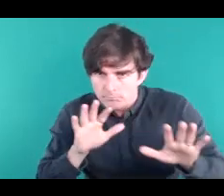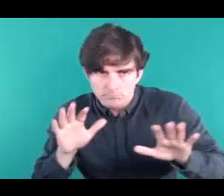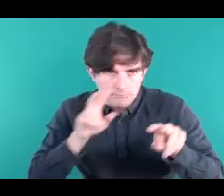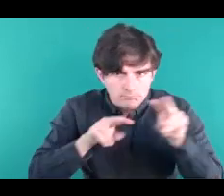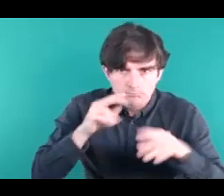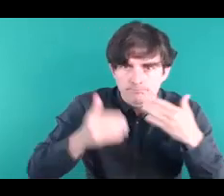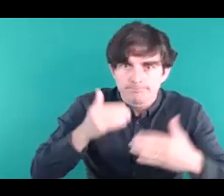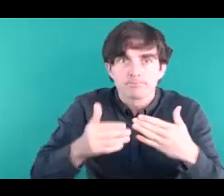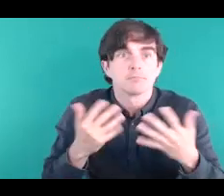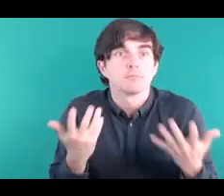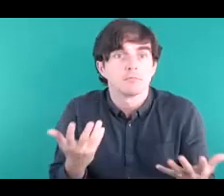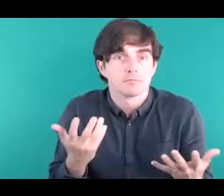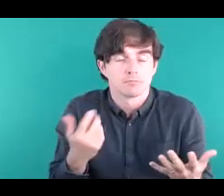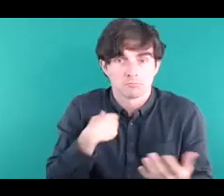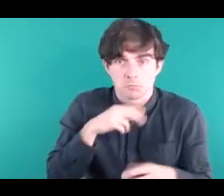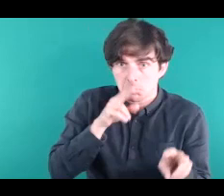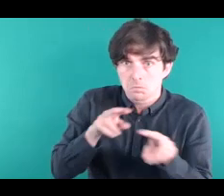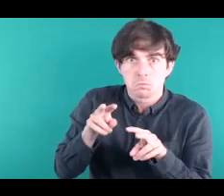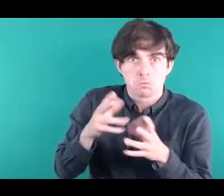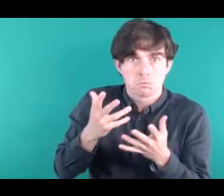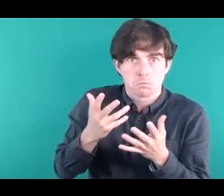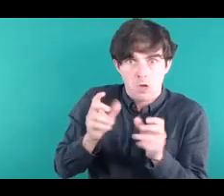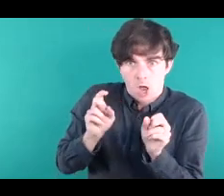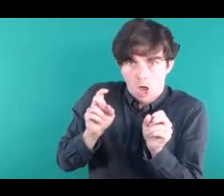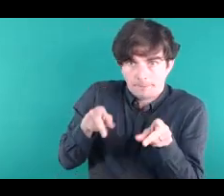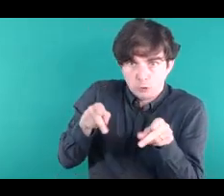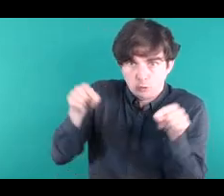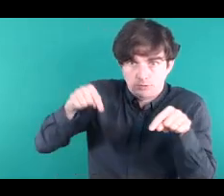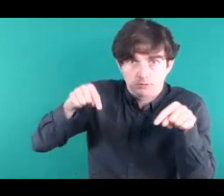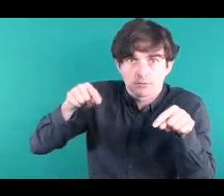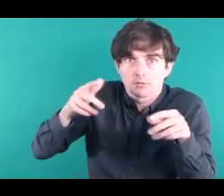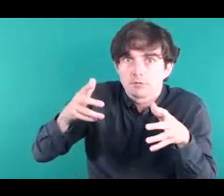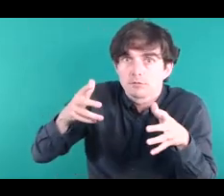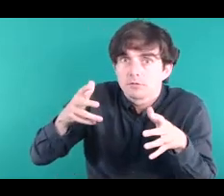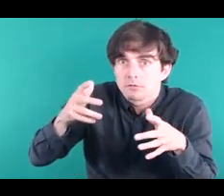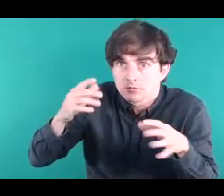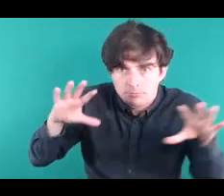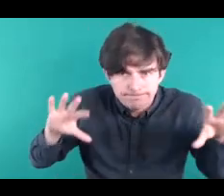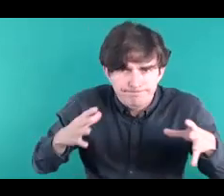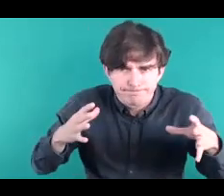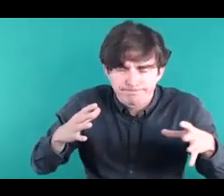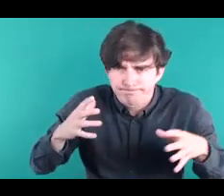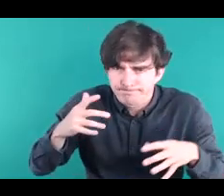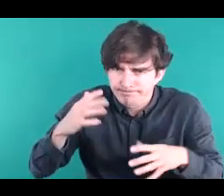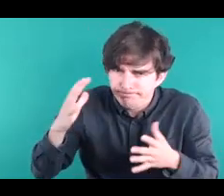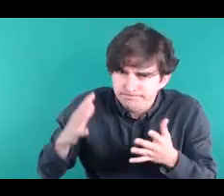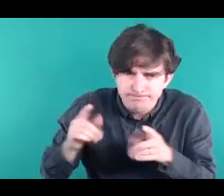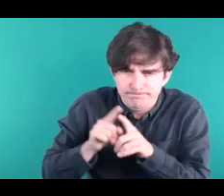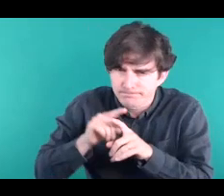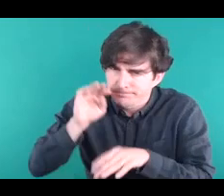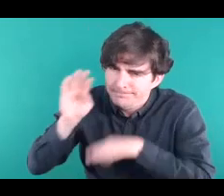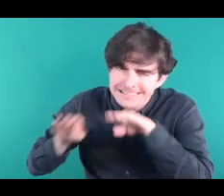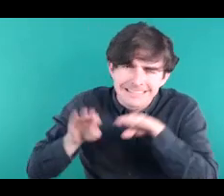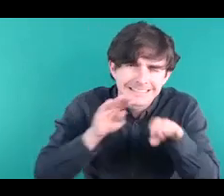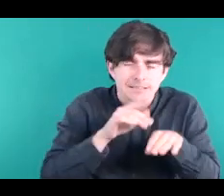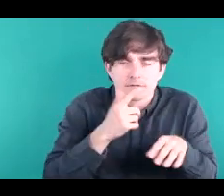data. We know that there are many, many countries which are including disability-specific questions in their